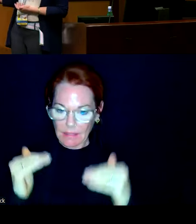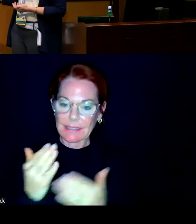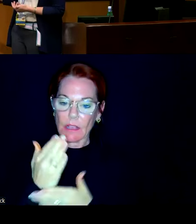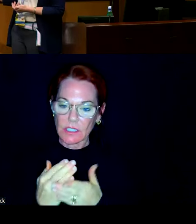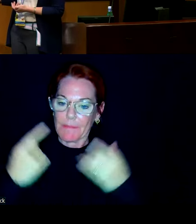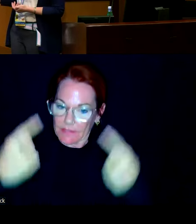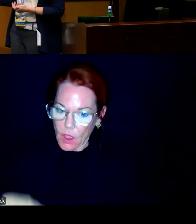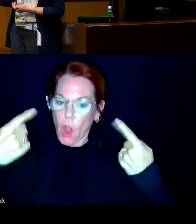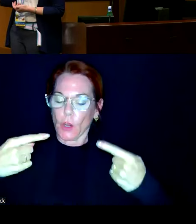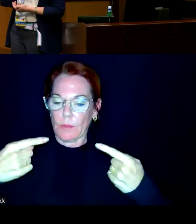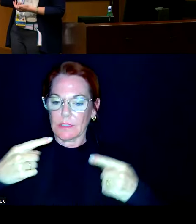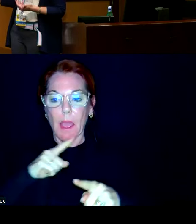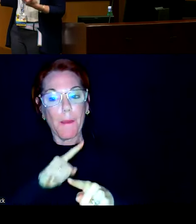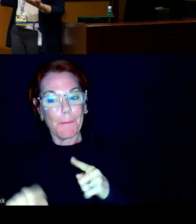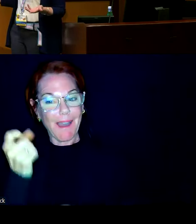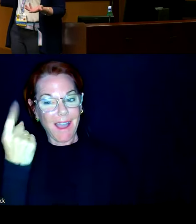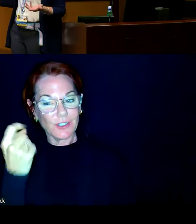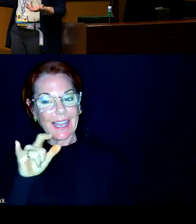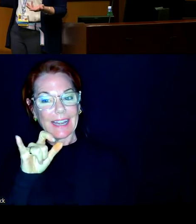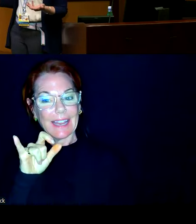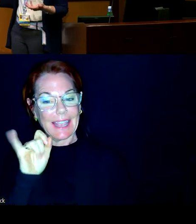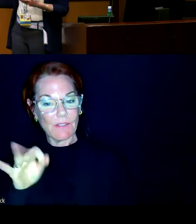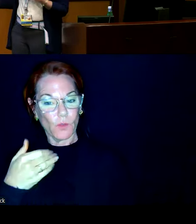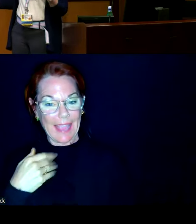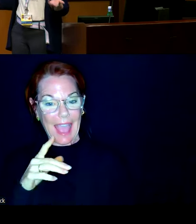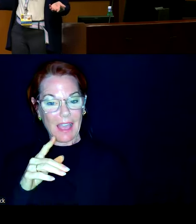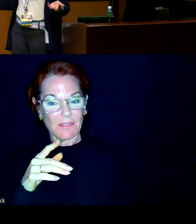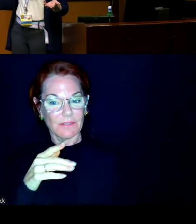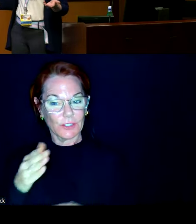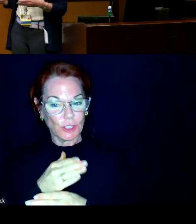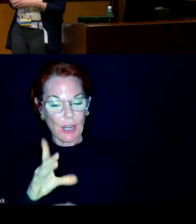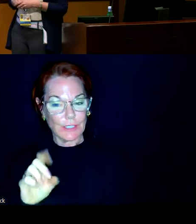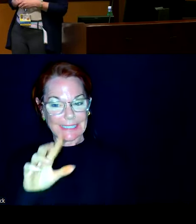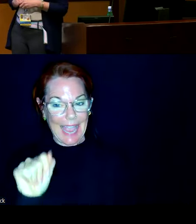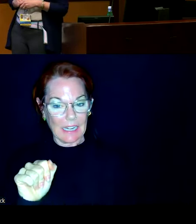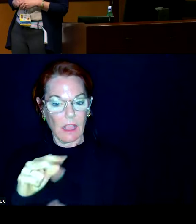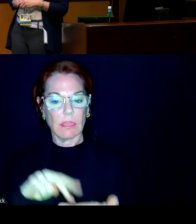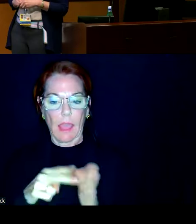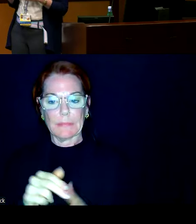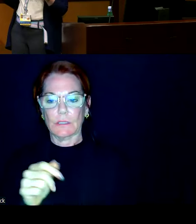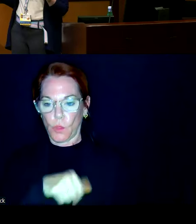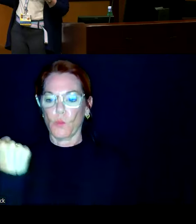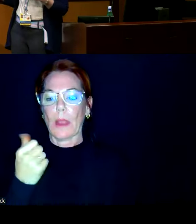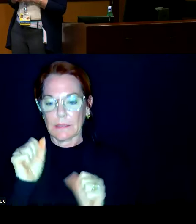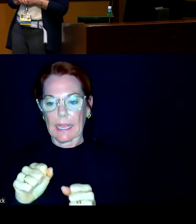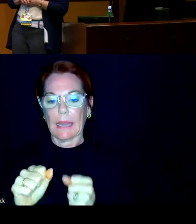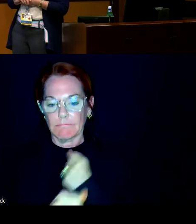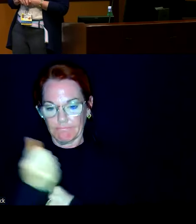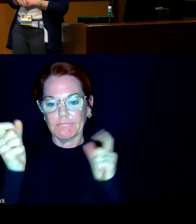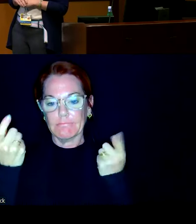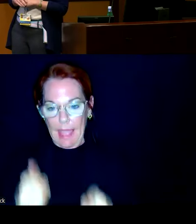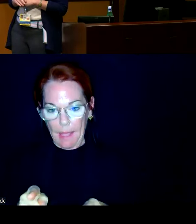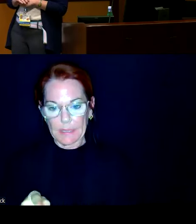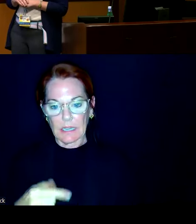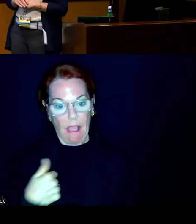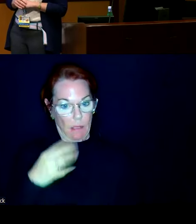going to have threats. You know, I run a trans health echo, and we already had threats against us. They did a FOIA